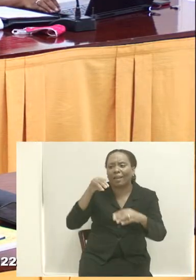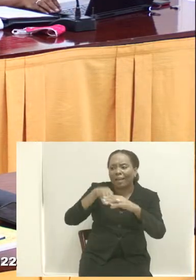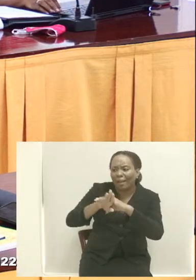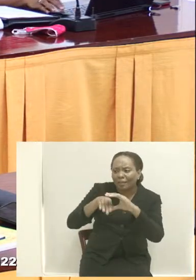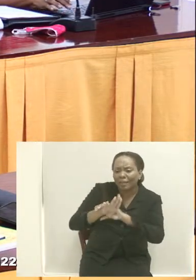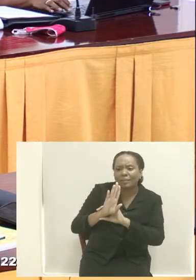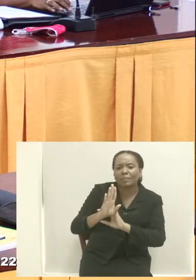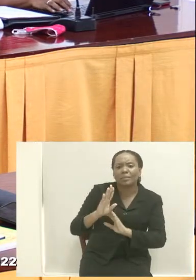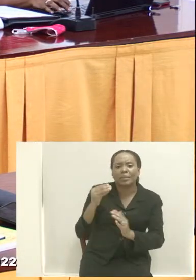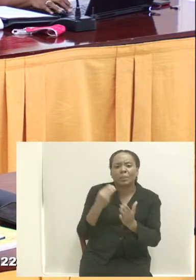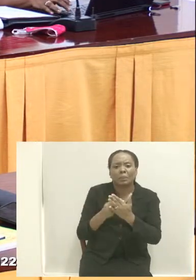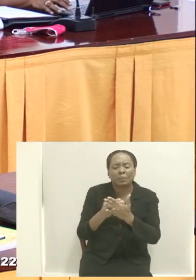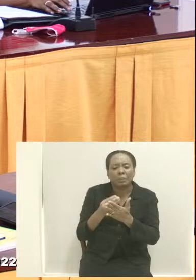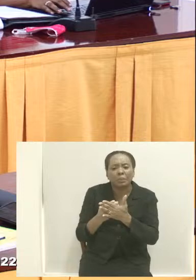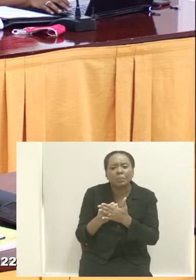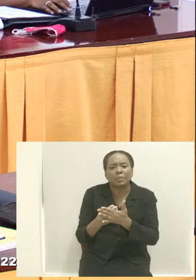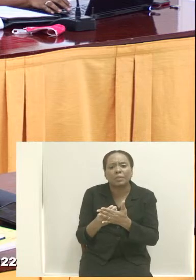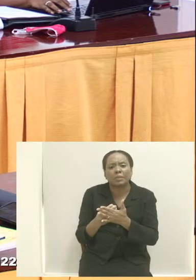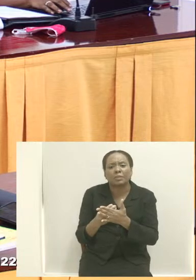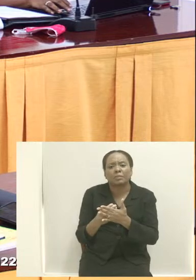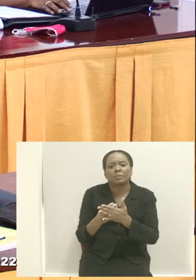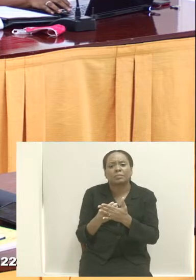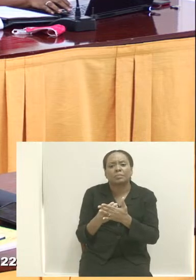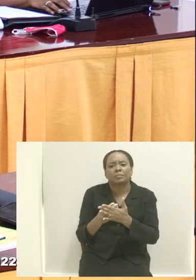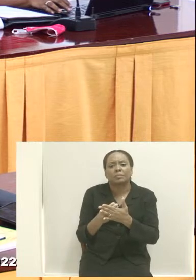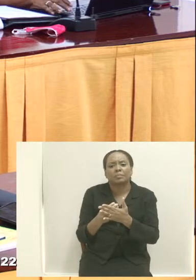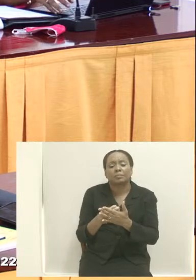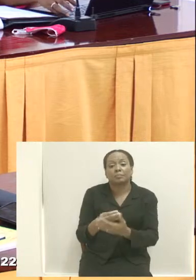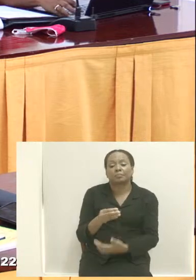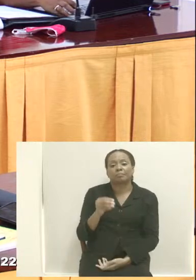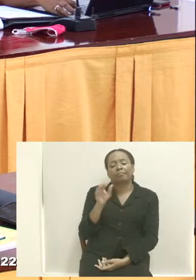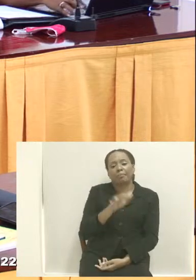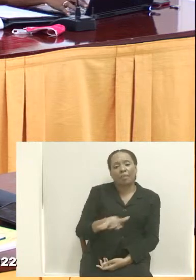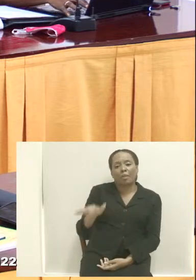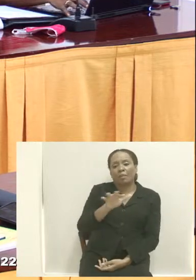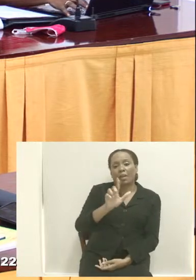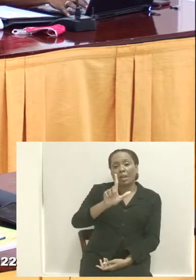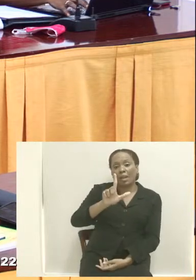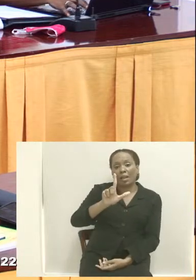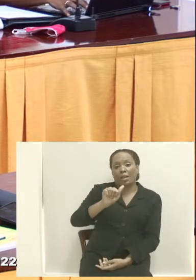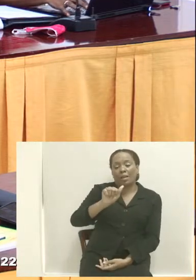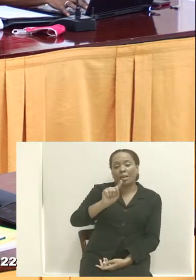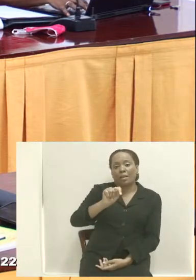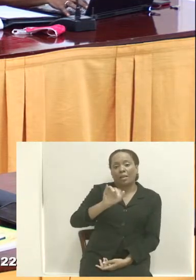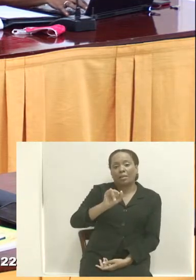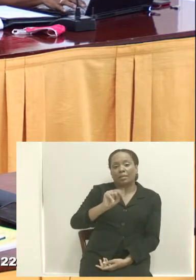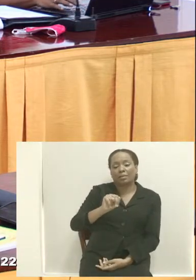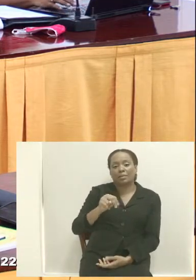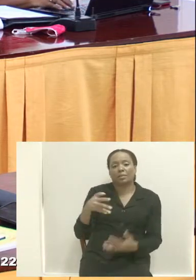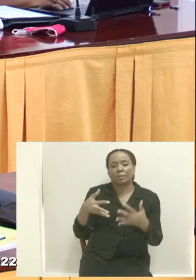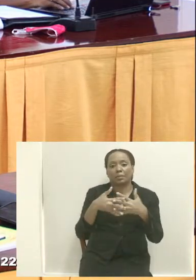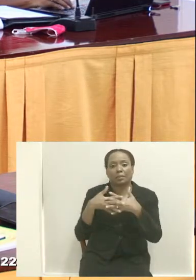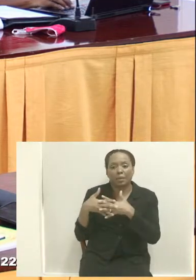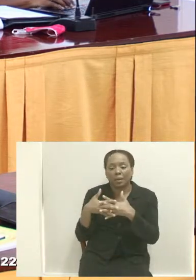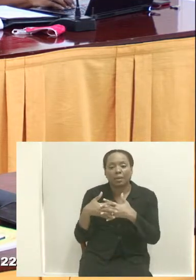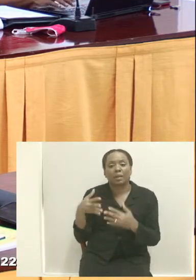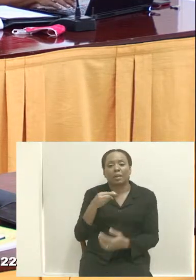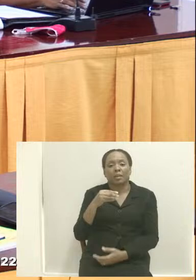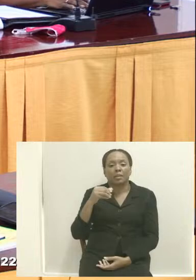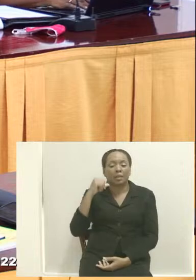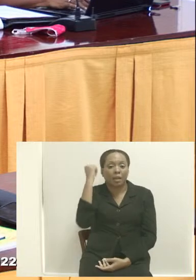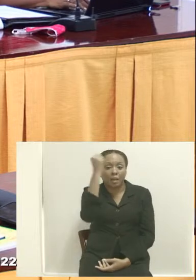Across Latin America and in more progressive states in Africa, what they have done, ma'am, is to recognize